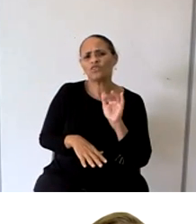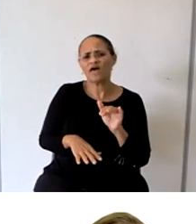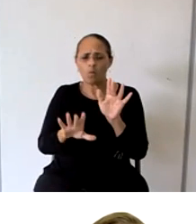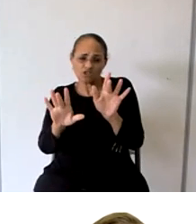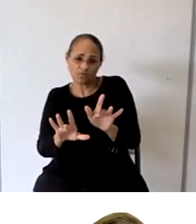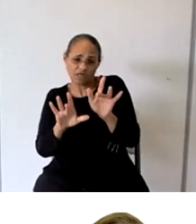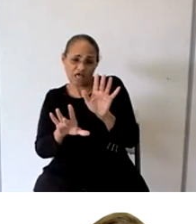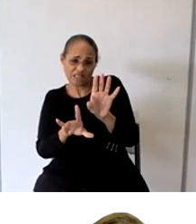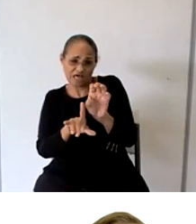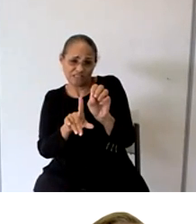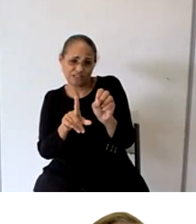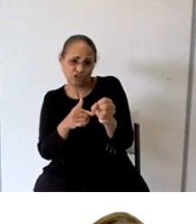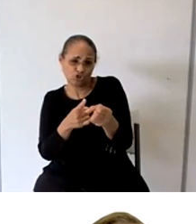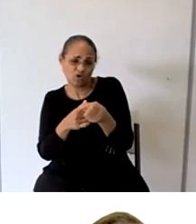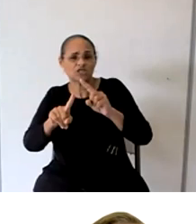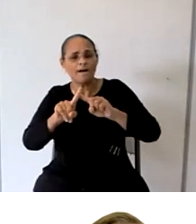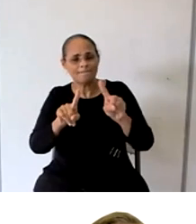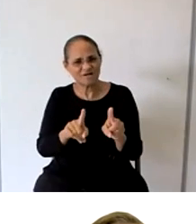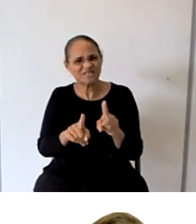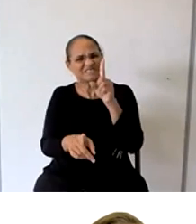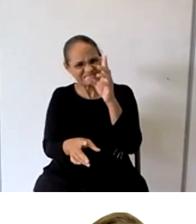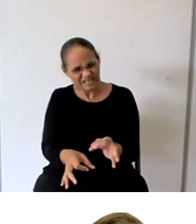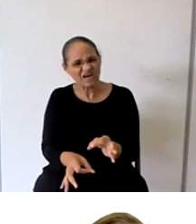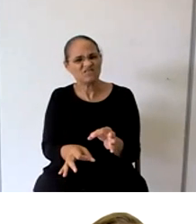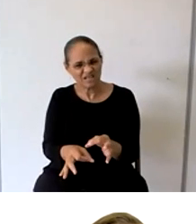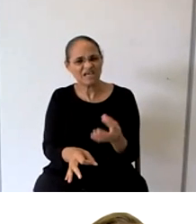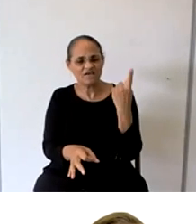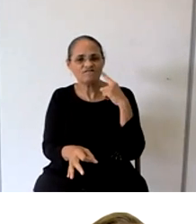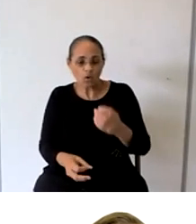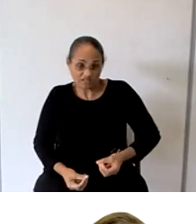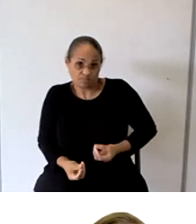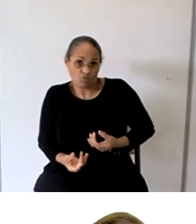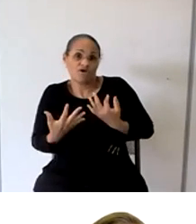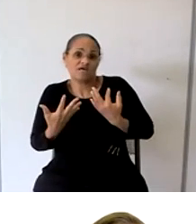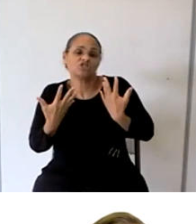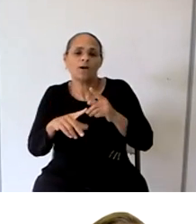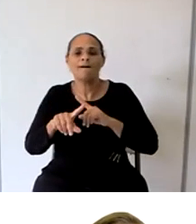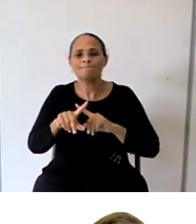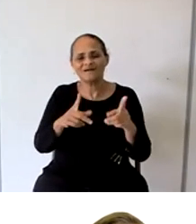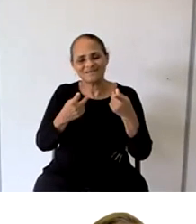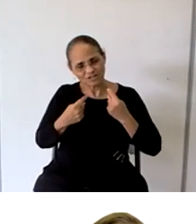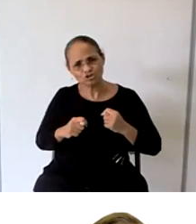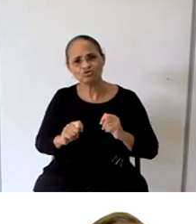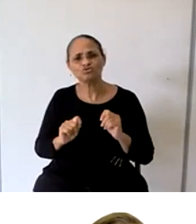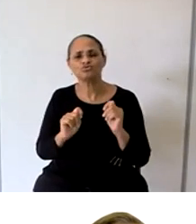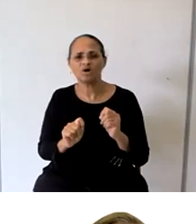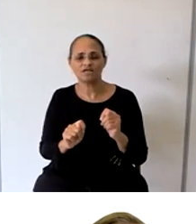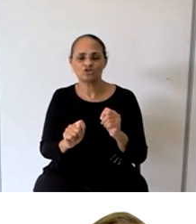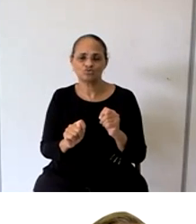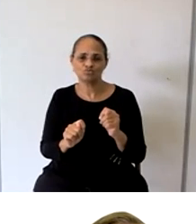those situations, but definitely for inspiration. But I try to kind